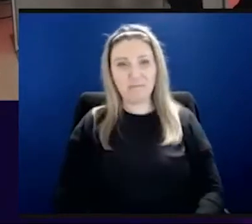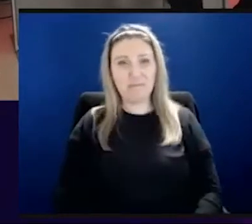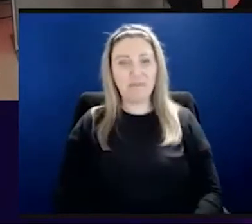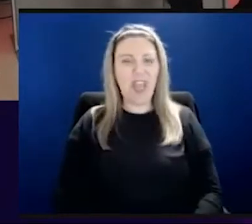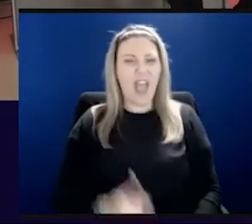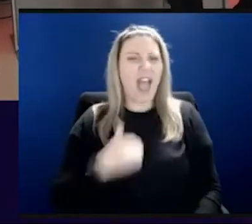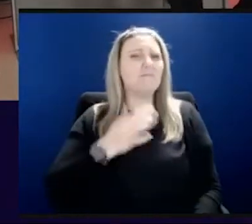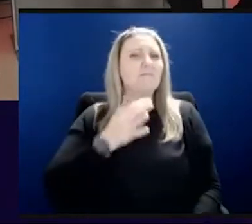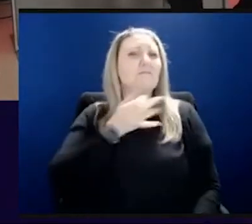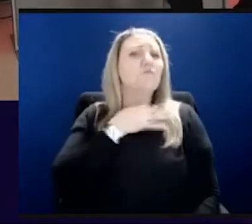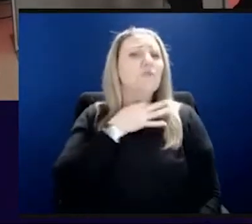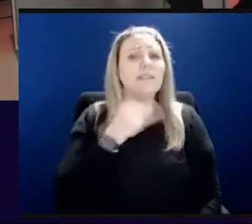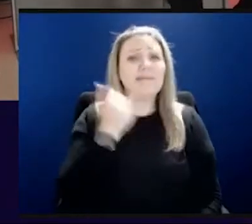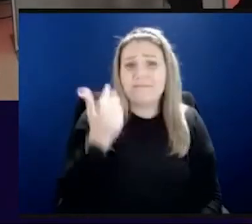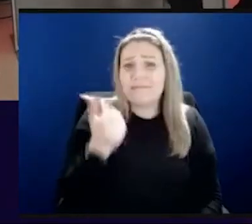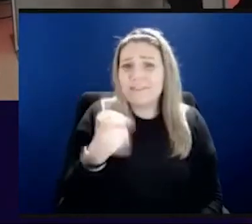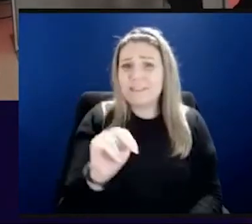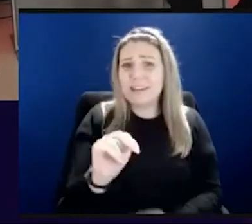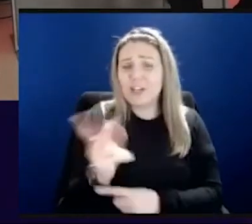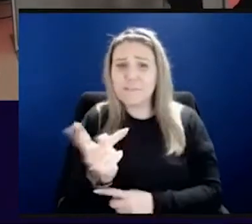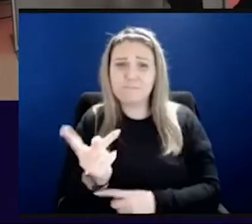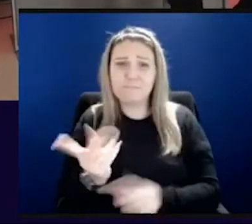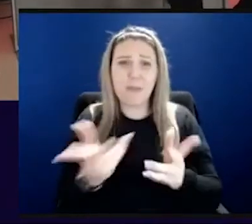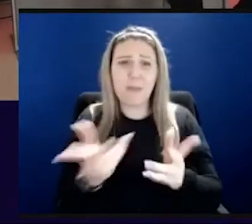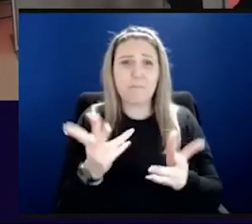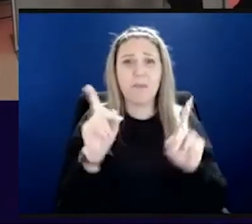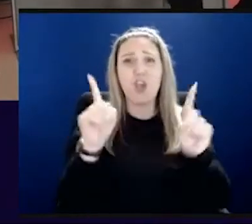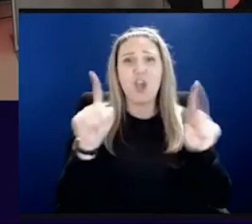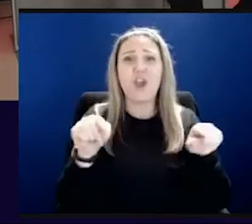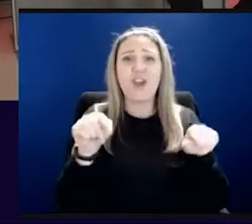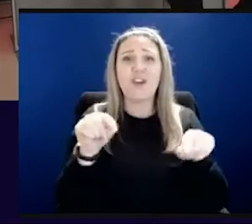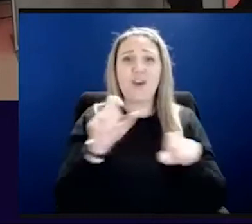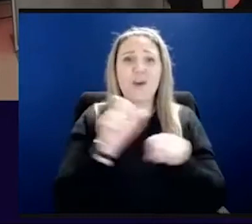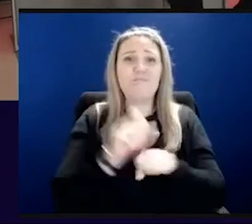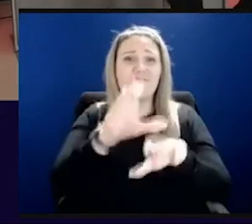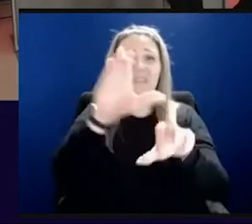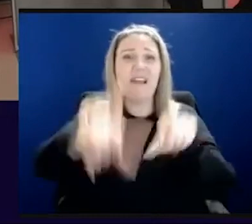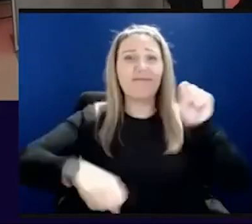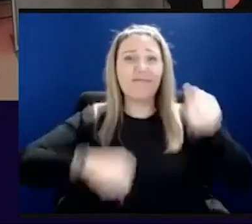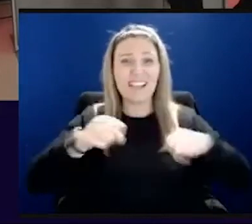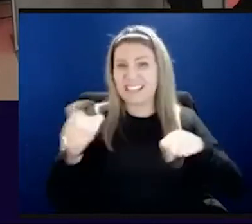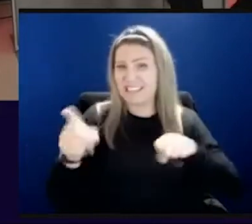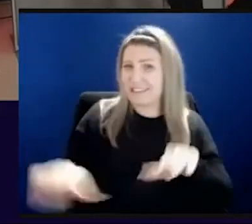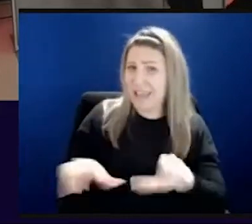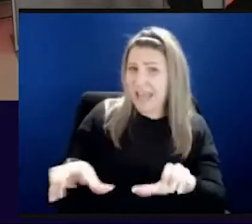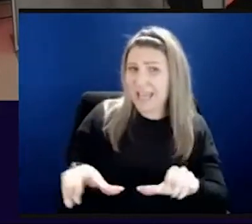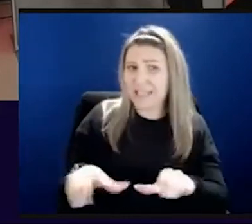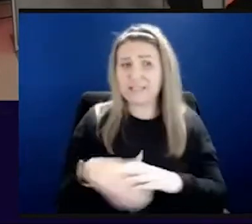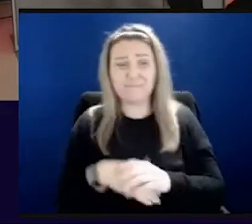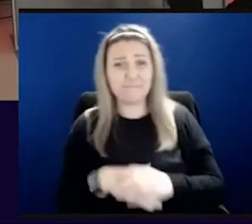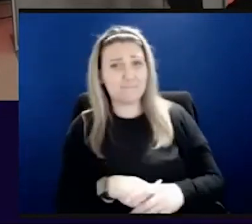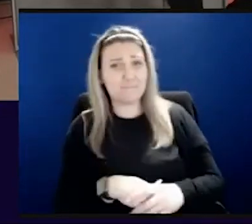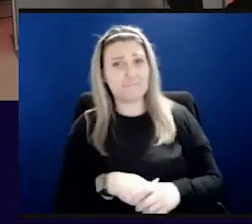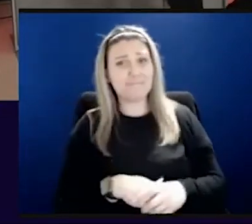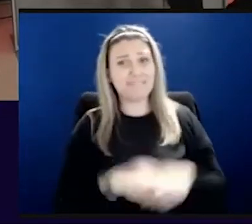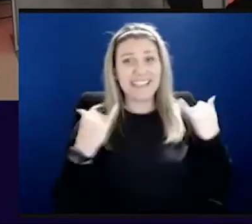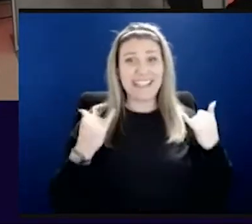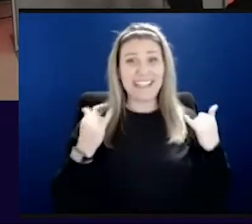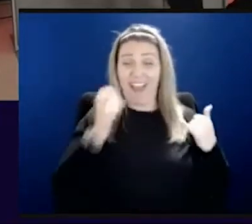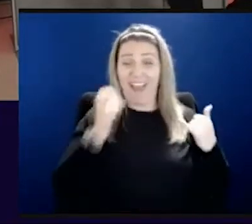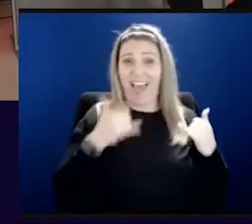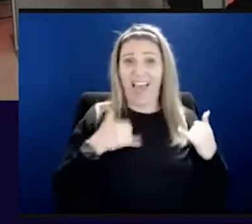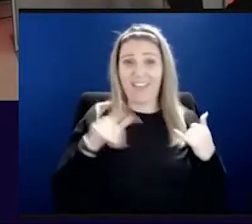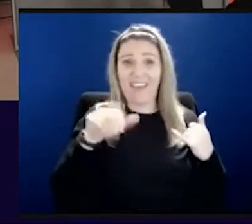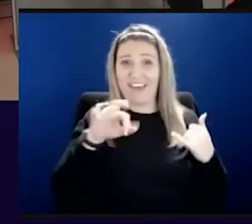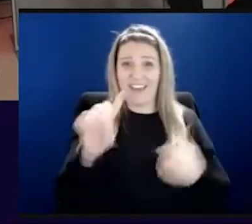if Garen and you might get together to go mountain biking. He's a pretty active guy. Yeah. And now that he doesn't have the LVAD, he can do more things. And where